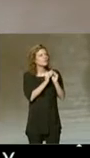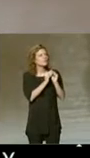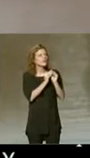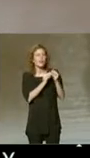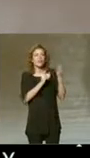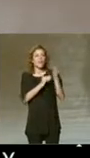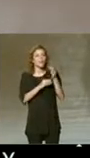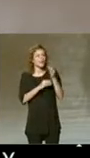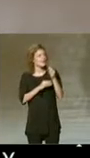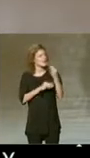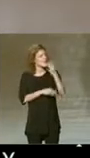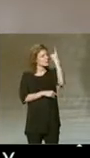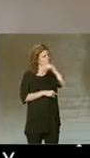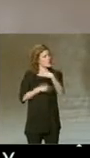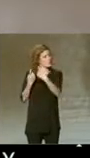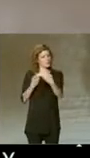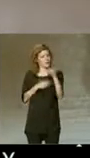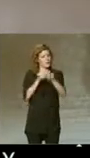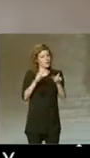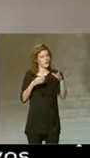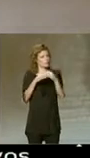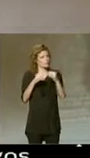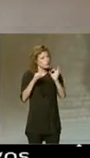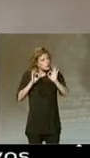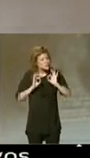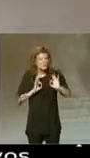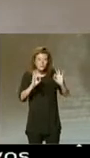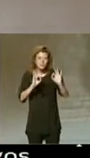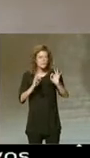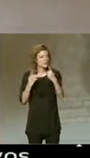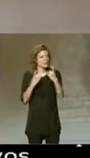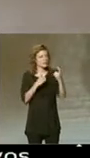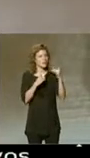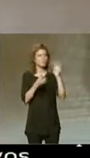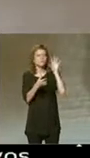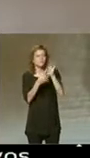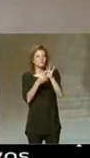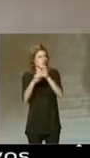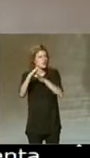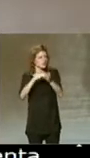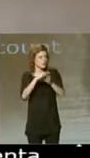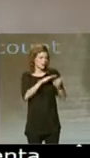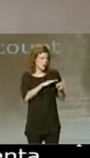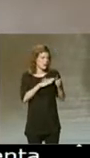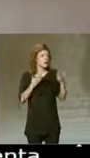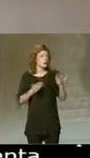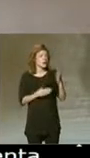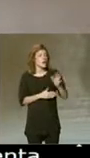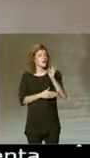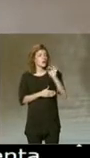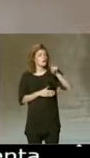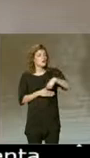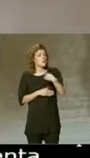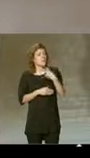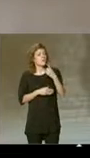because of this dynamic, they need to take into account the needs of the users, and especially